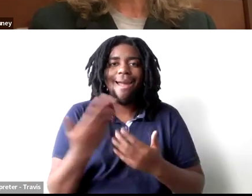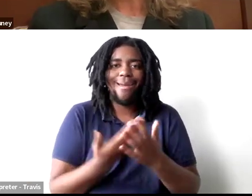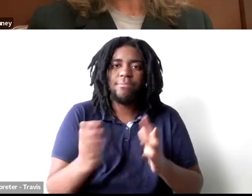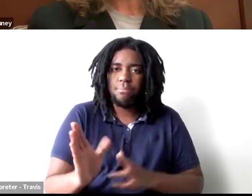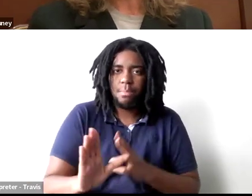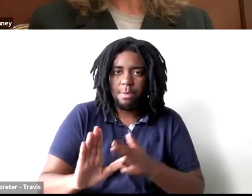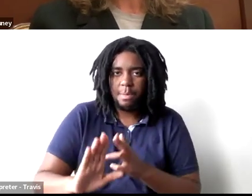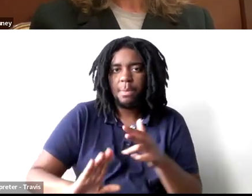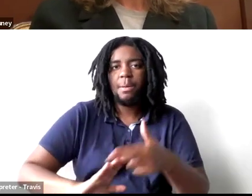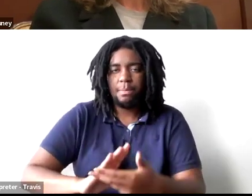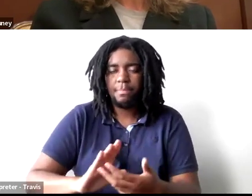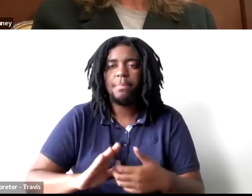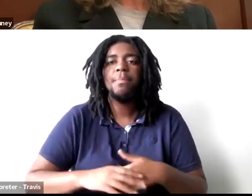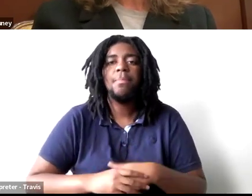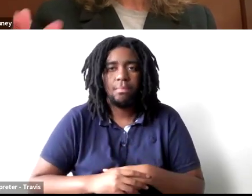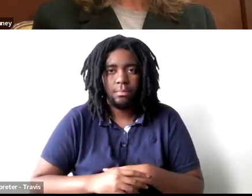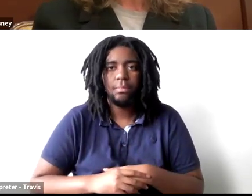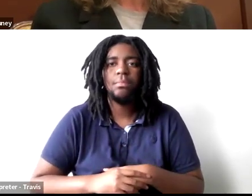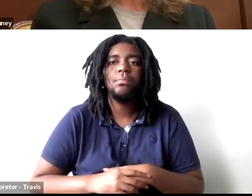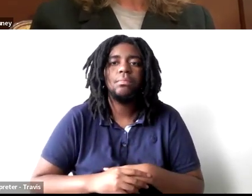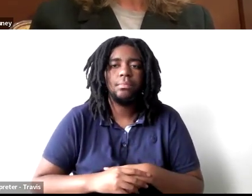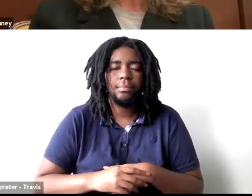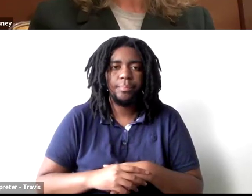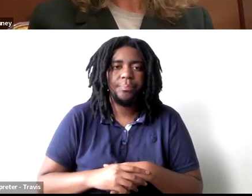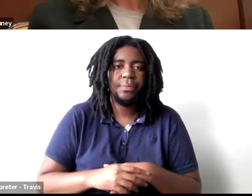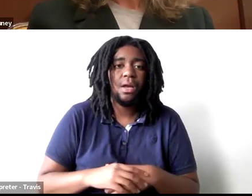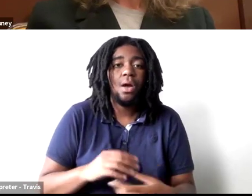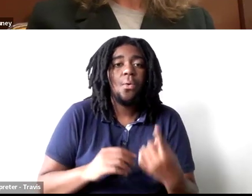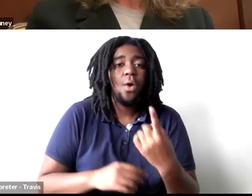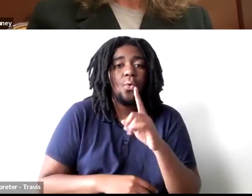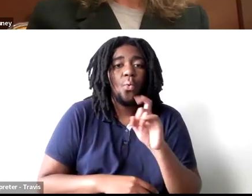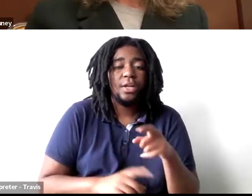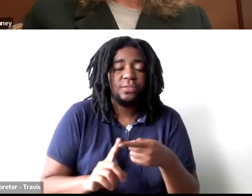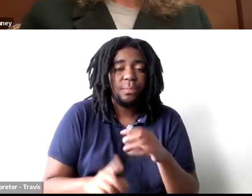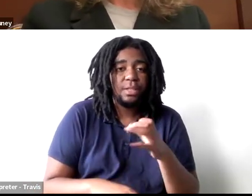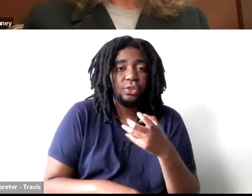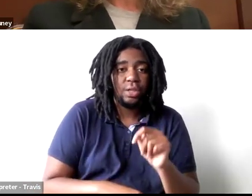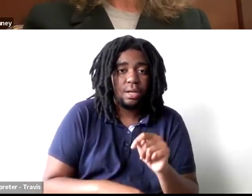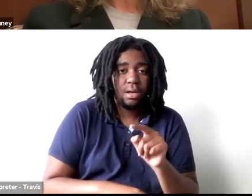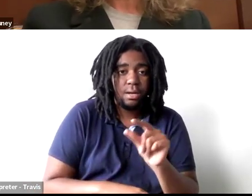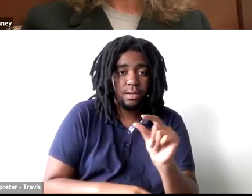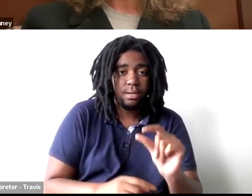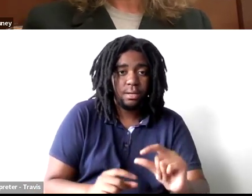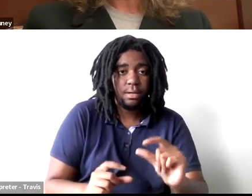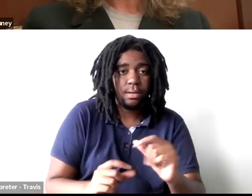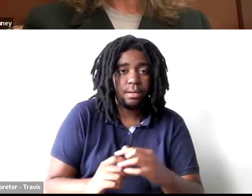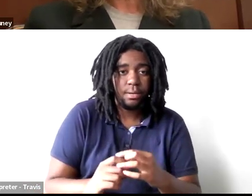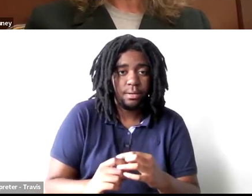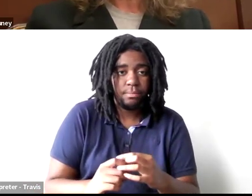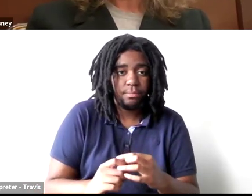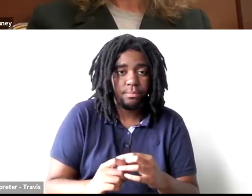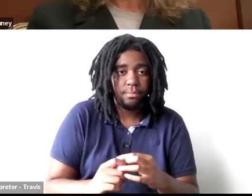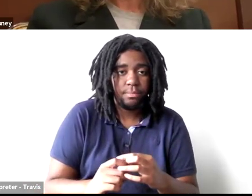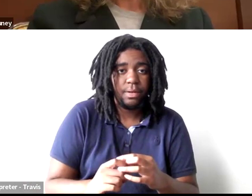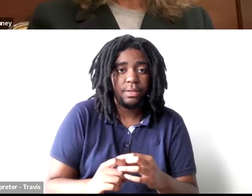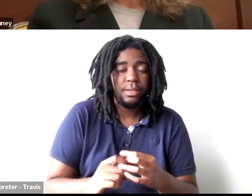just use the machine anyway. And he wound up there. One of the questions was how many people had their profiles cut at the Philadelphia Museum